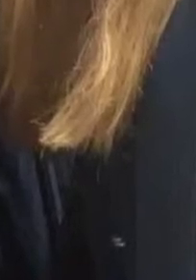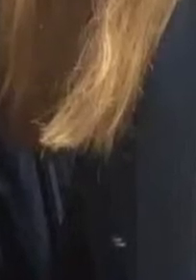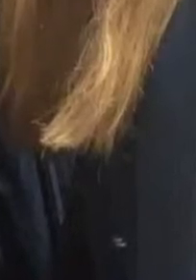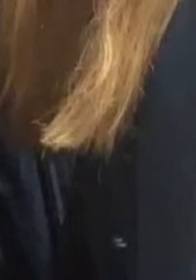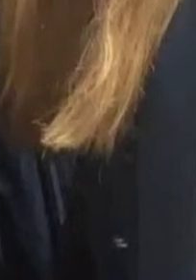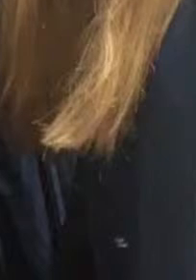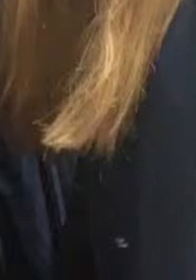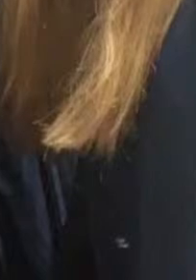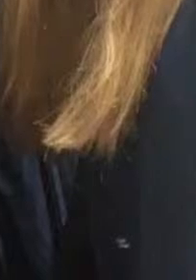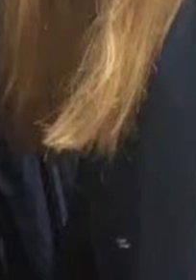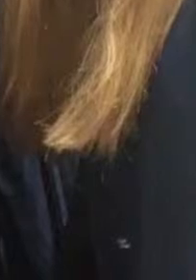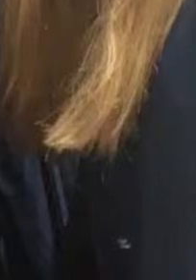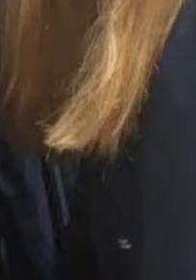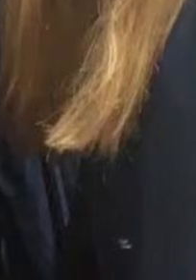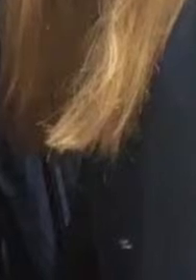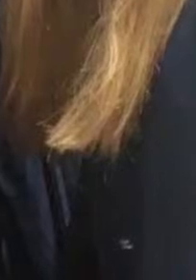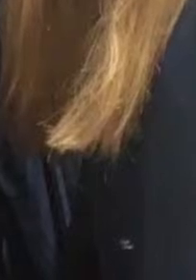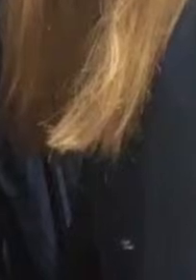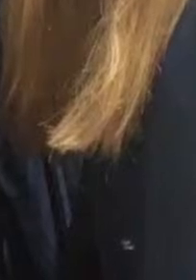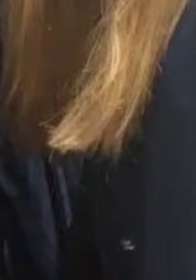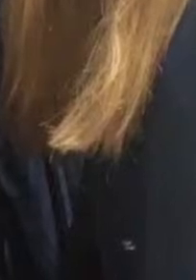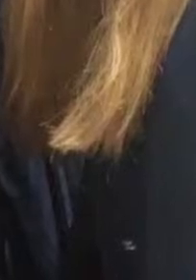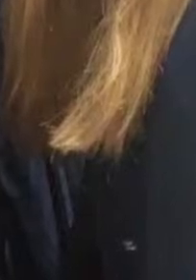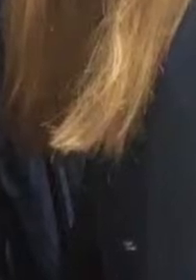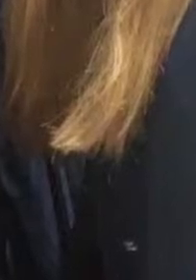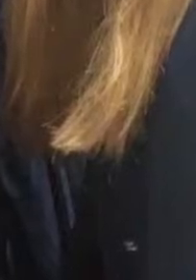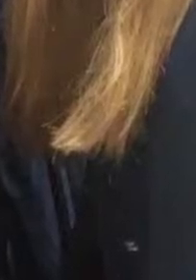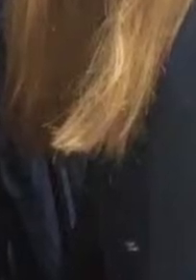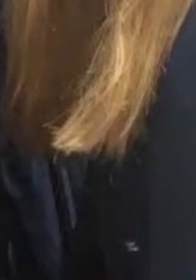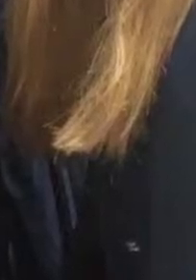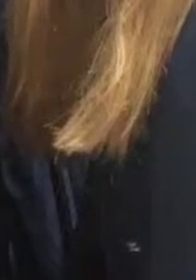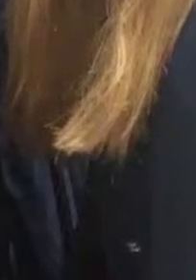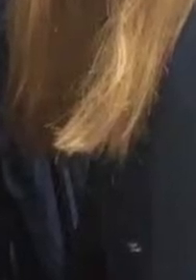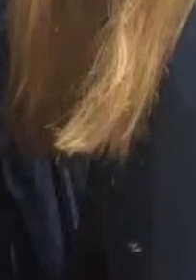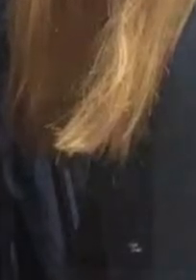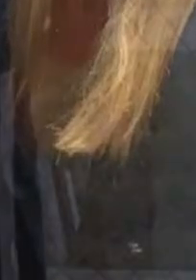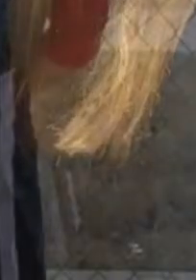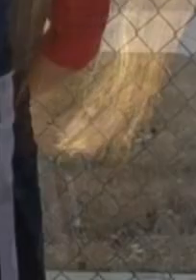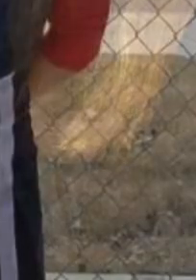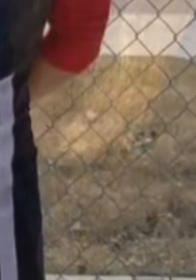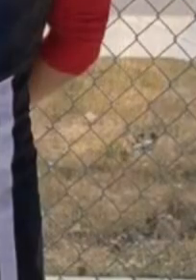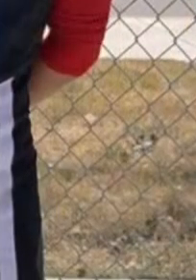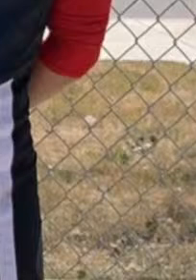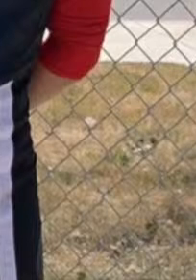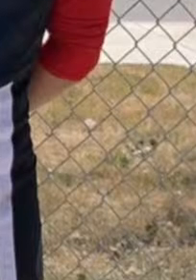With a dream, my cardigan. Welcome to the land of fame, excess.